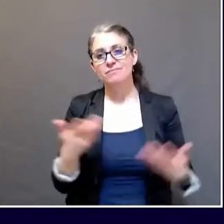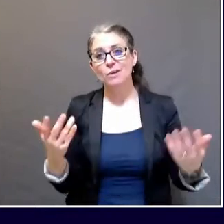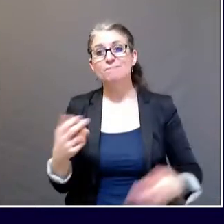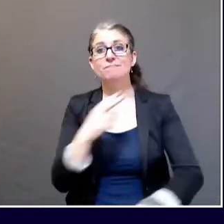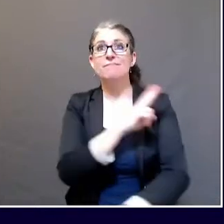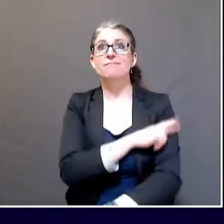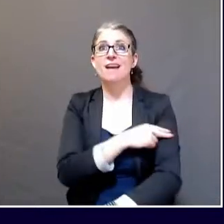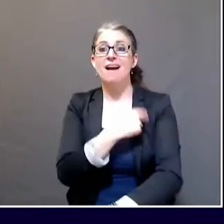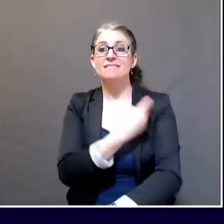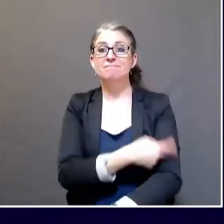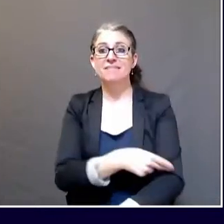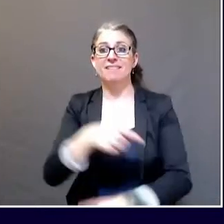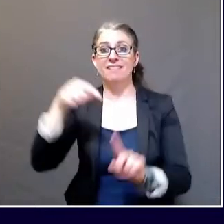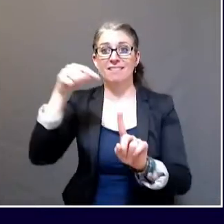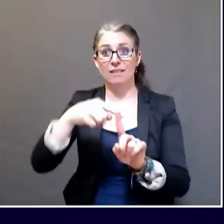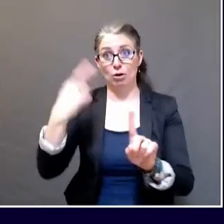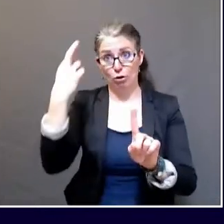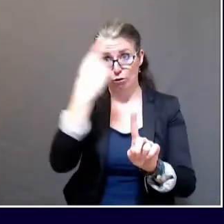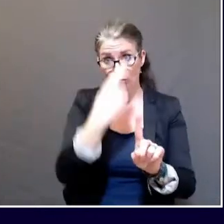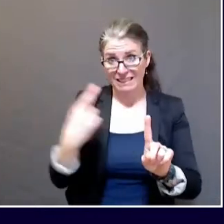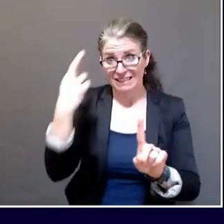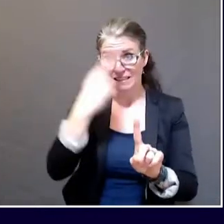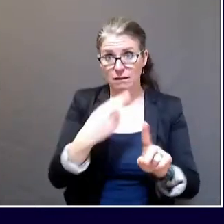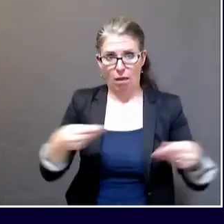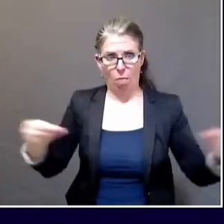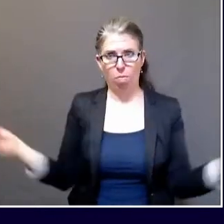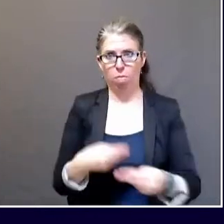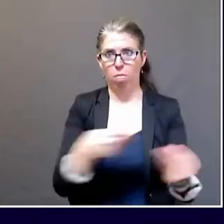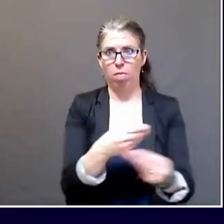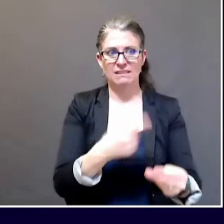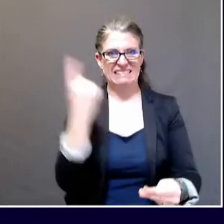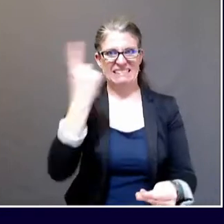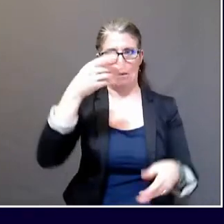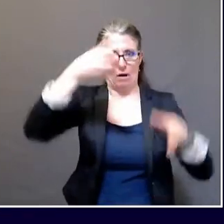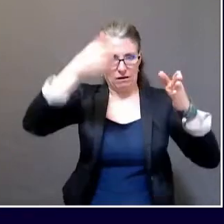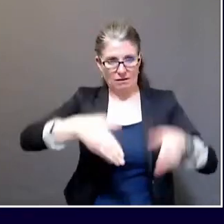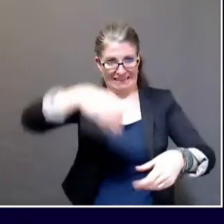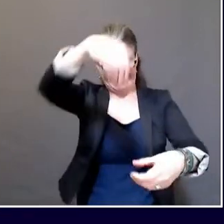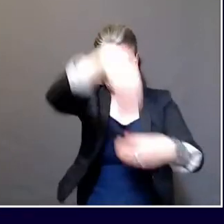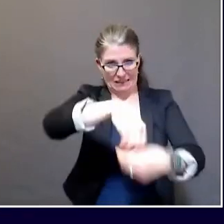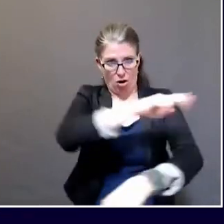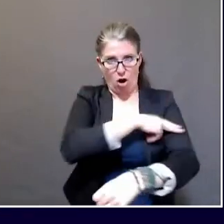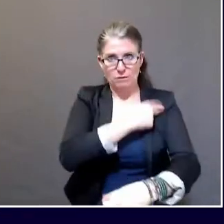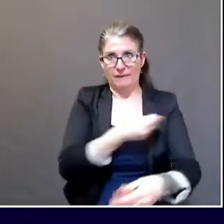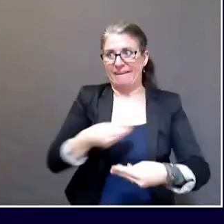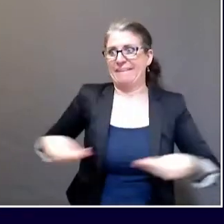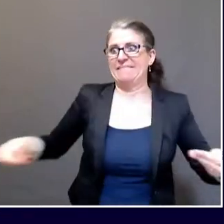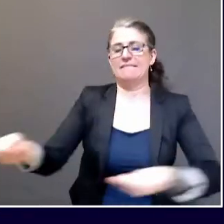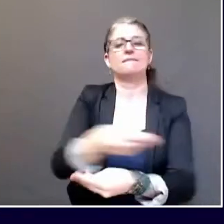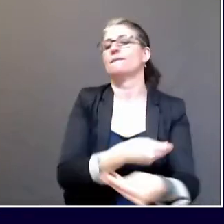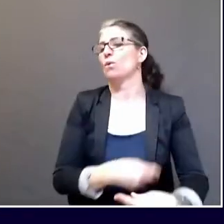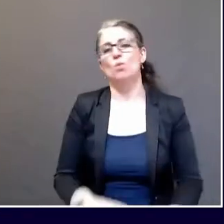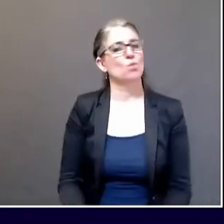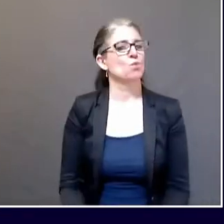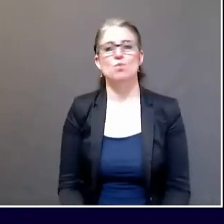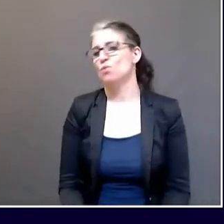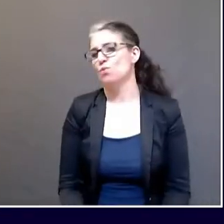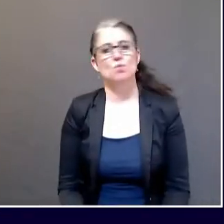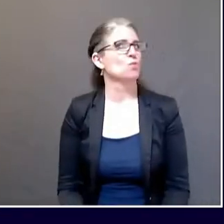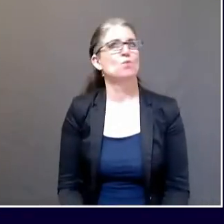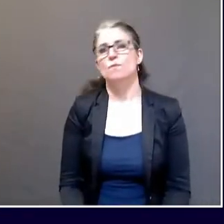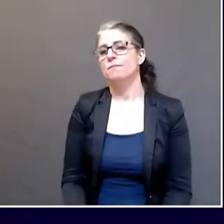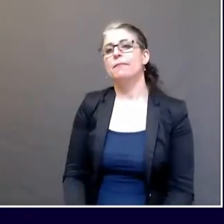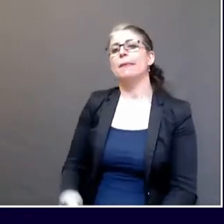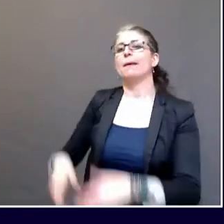to say they have the possibility of having cases within them. Now, with respect to Maine Coast